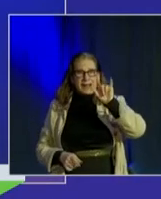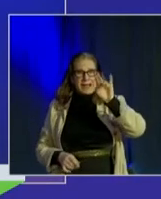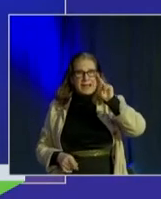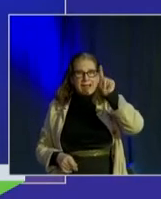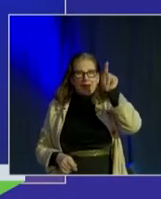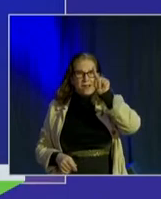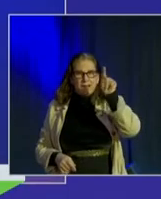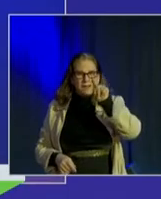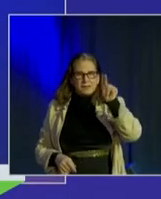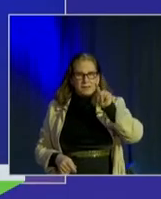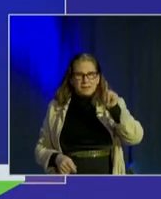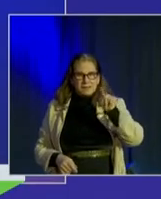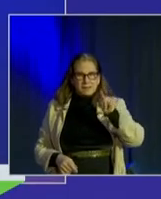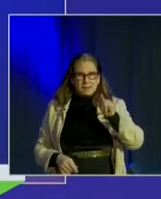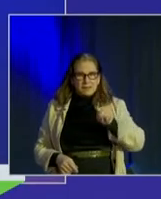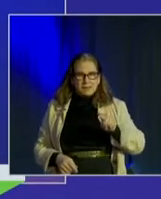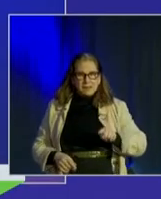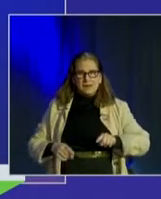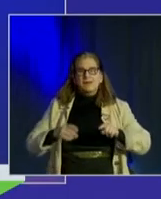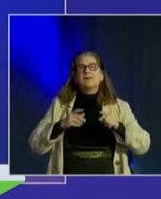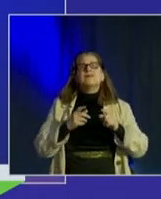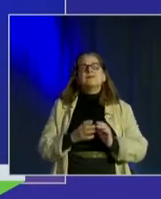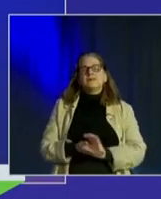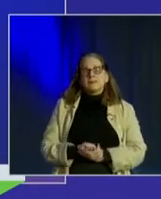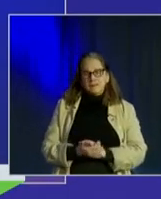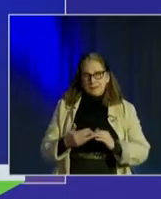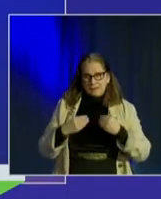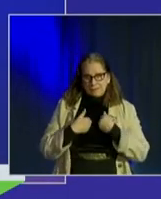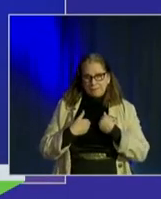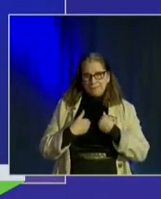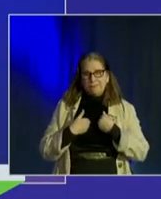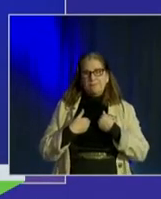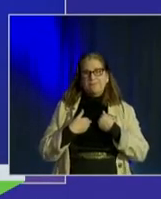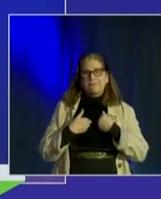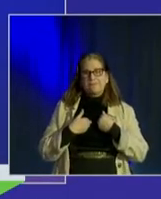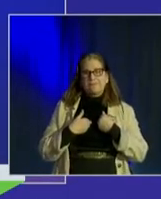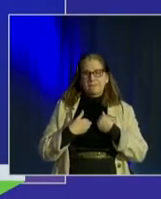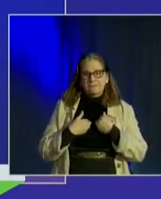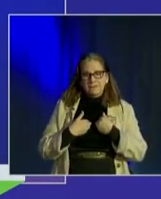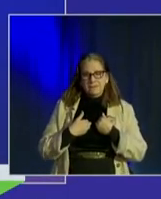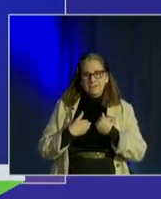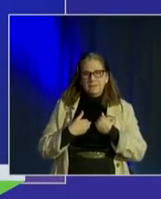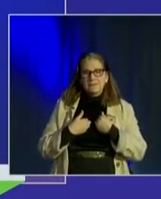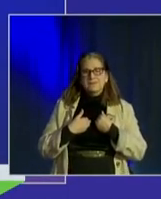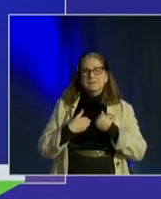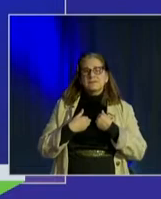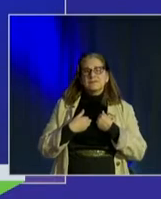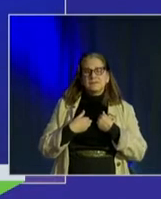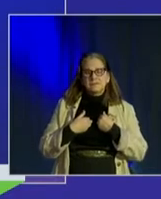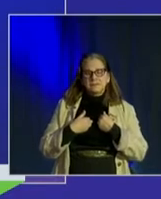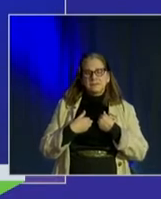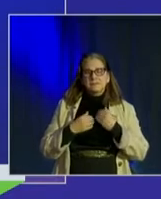assistance. I want to spend another second on that because a lot of our residents